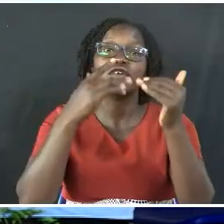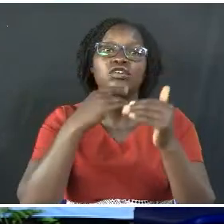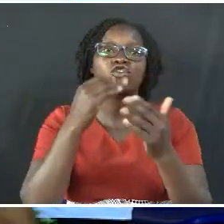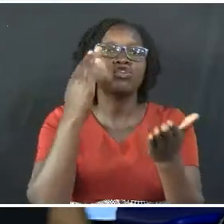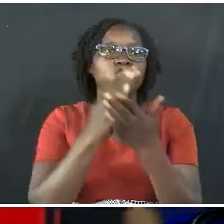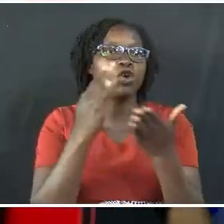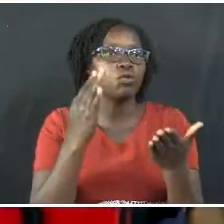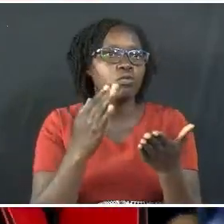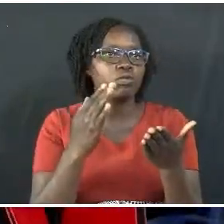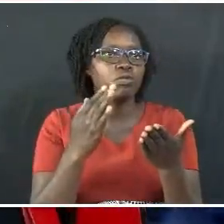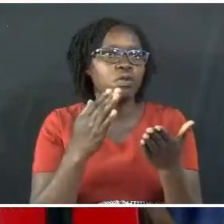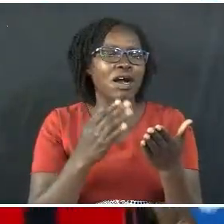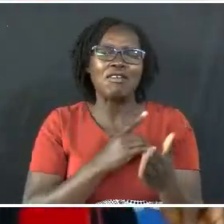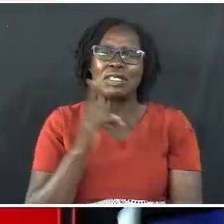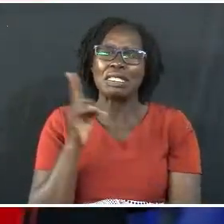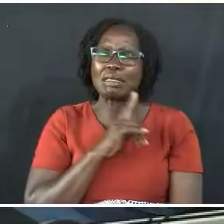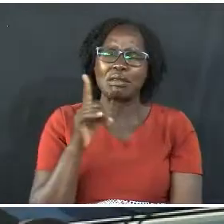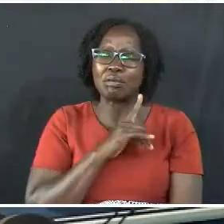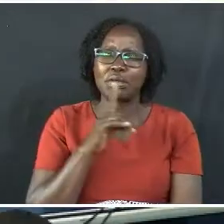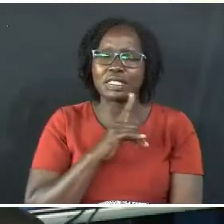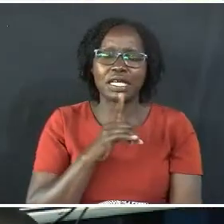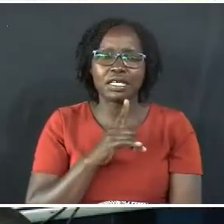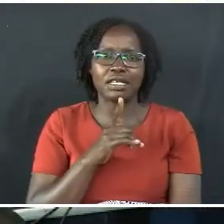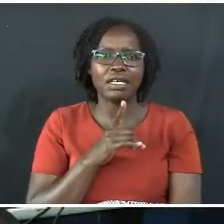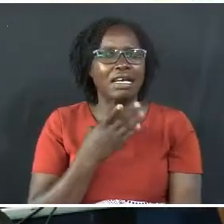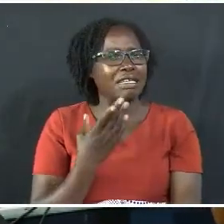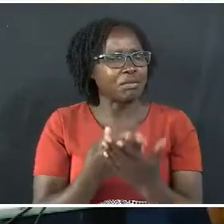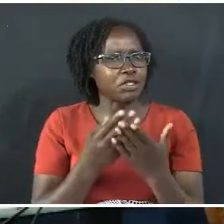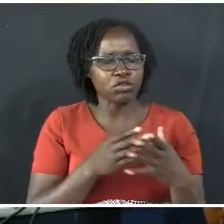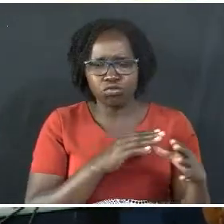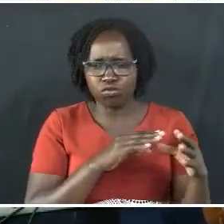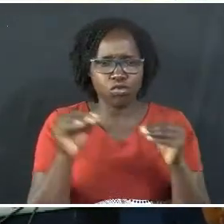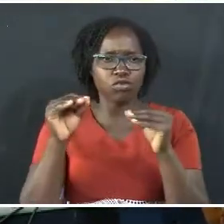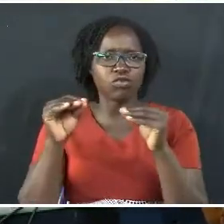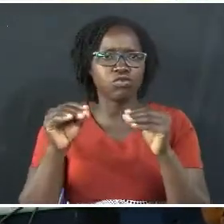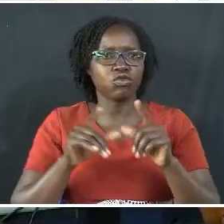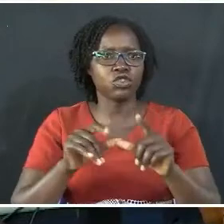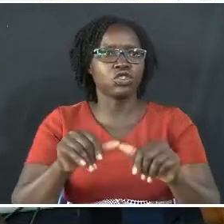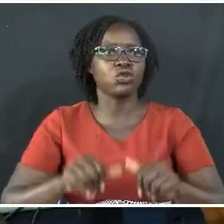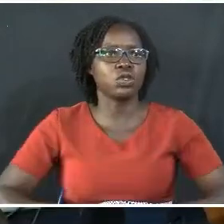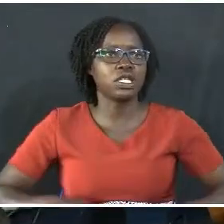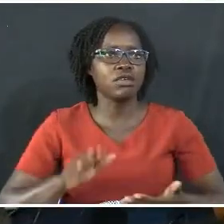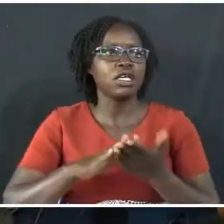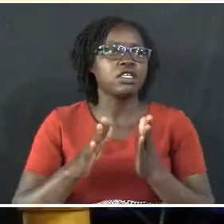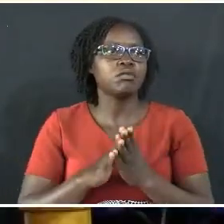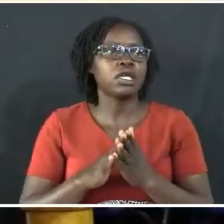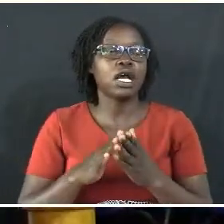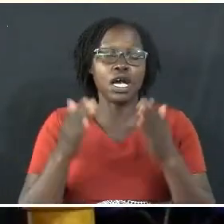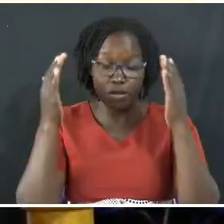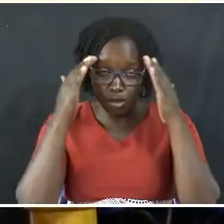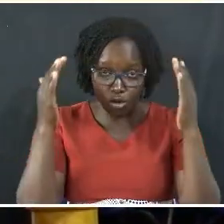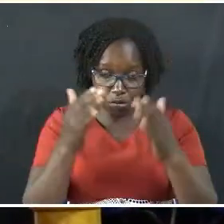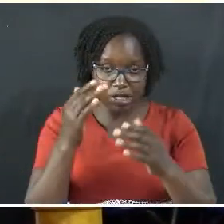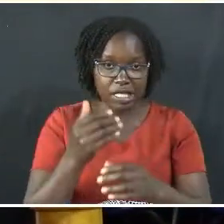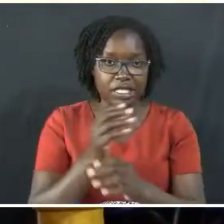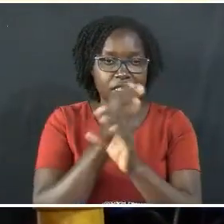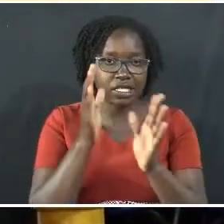stop feeling bitter and petty. Move on with your life and become a more committed